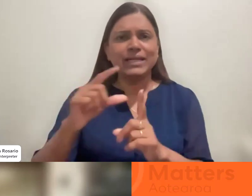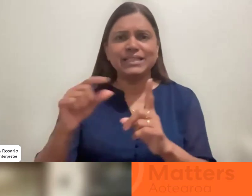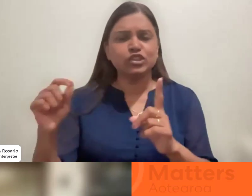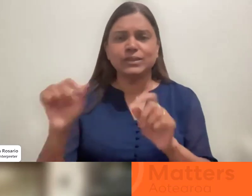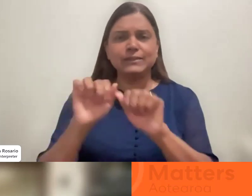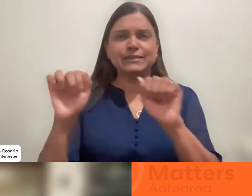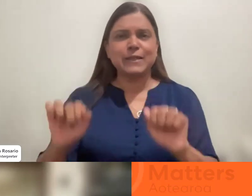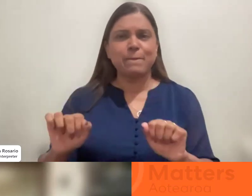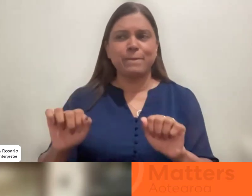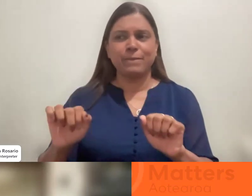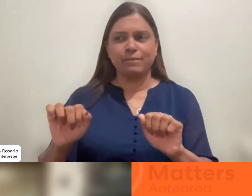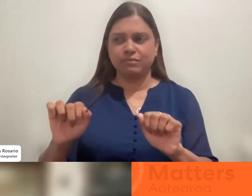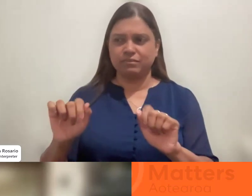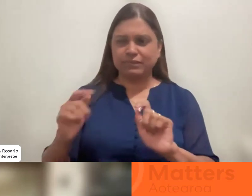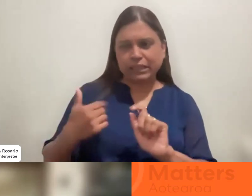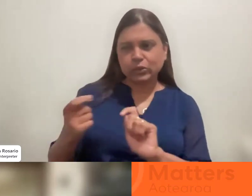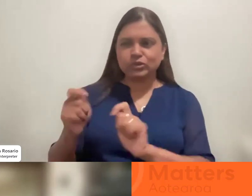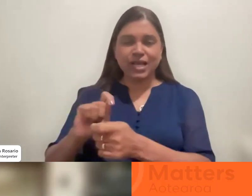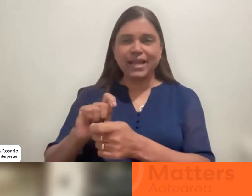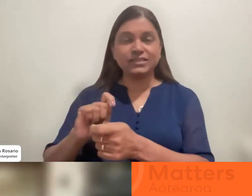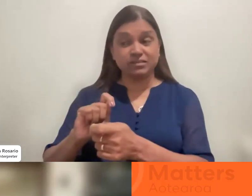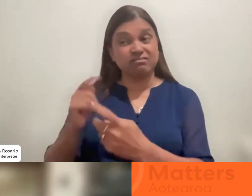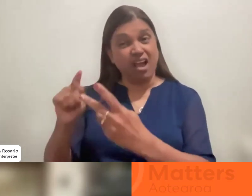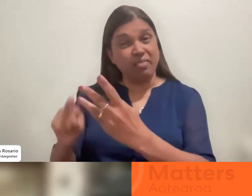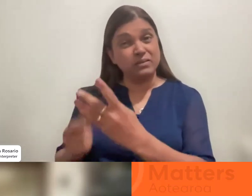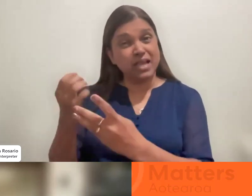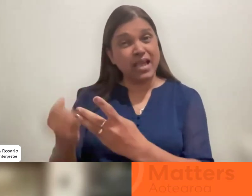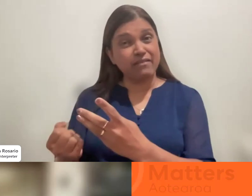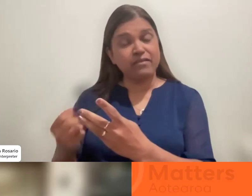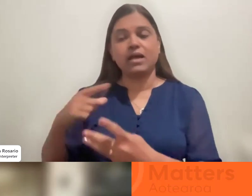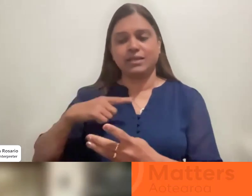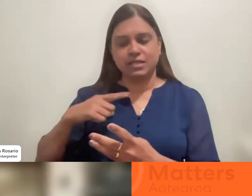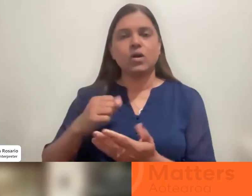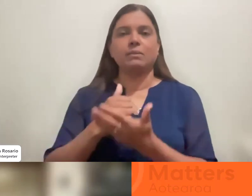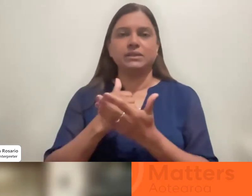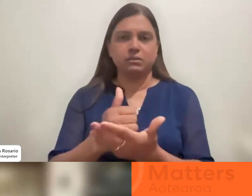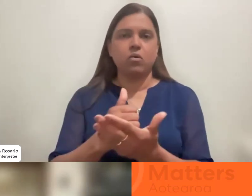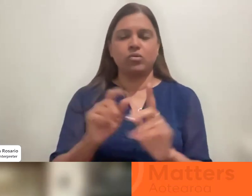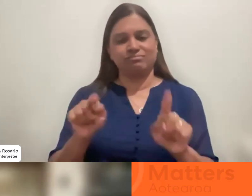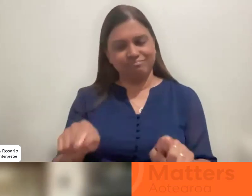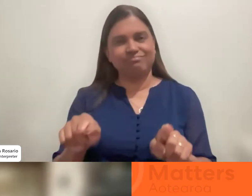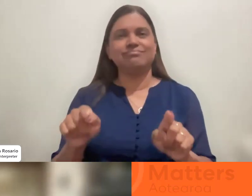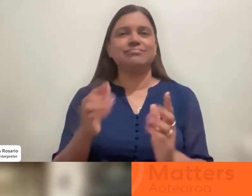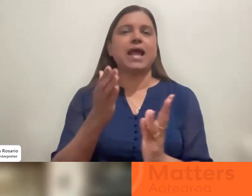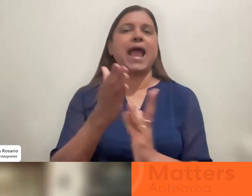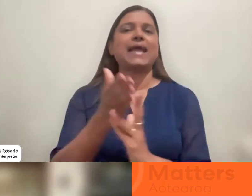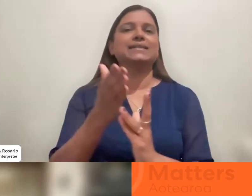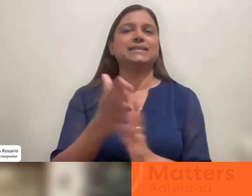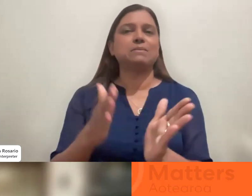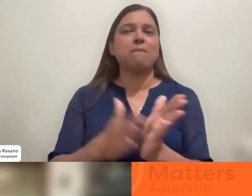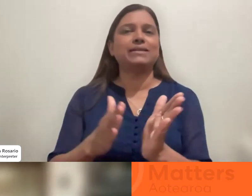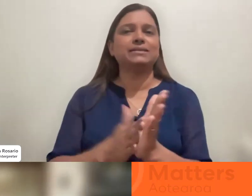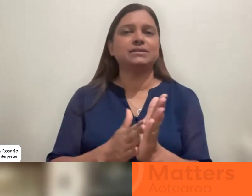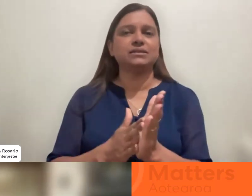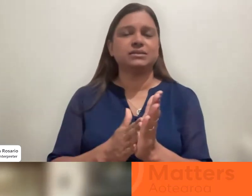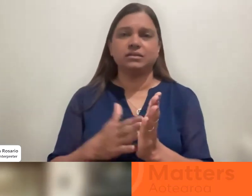in general. And that's a lot of the reason that I support Access Matters and do things with them, because